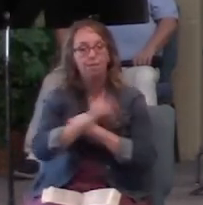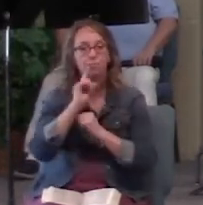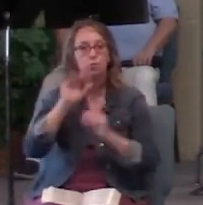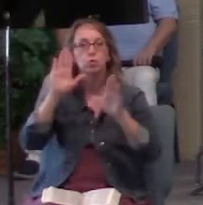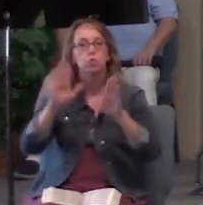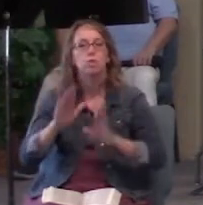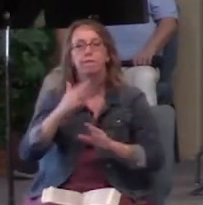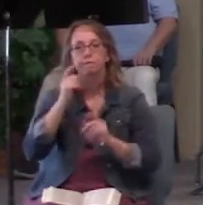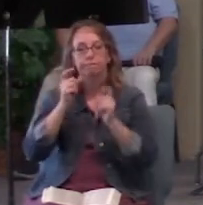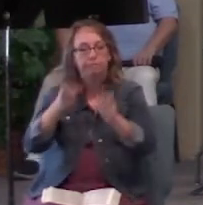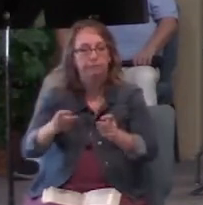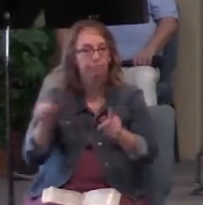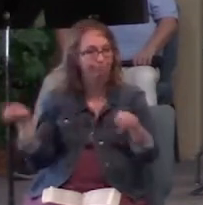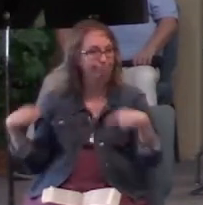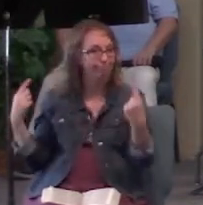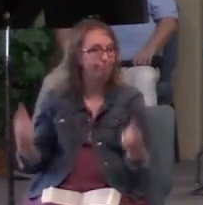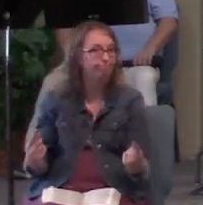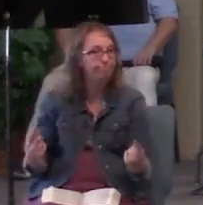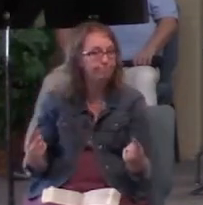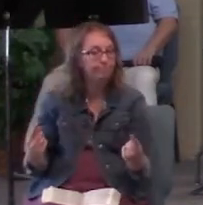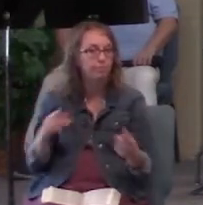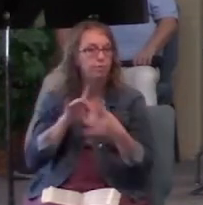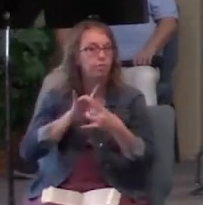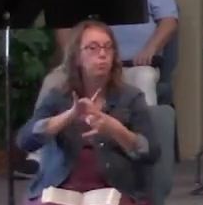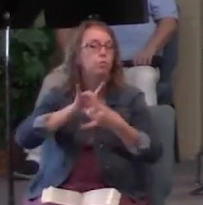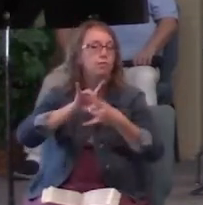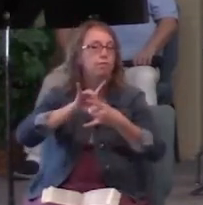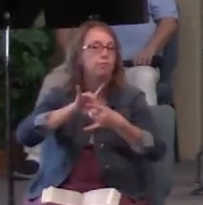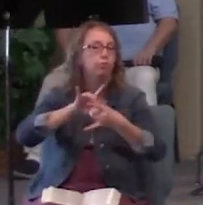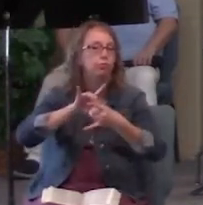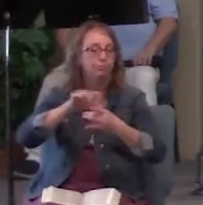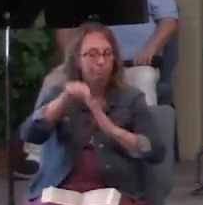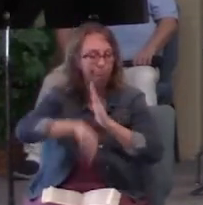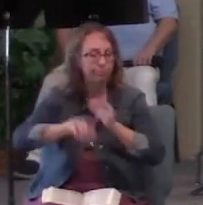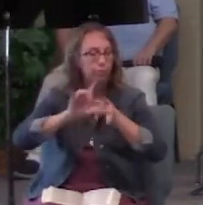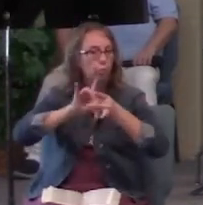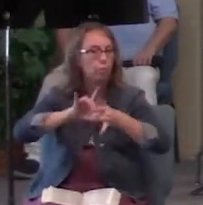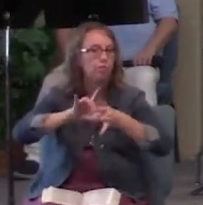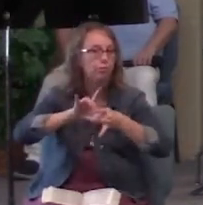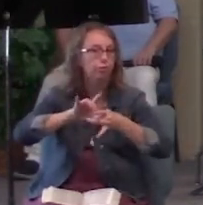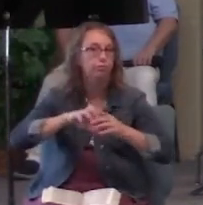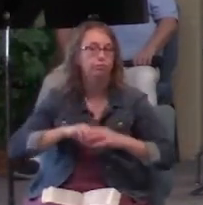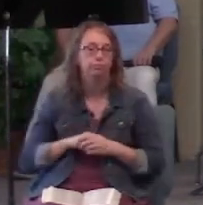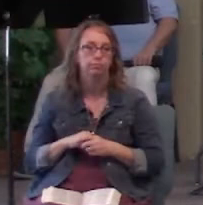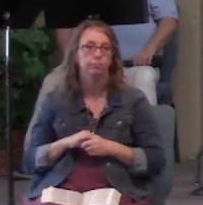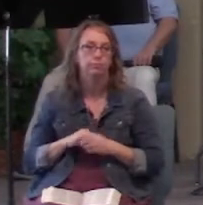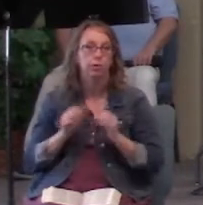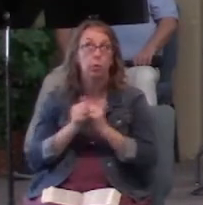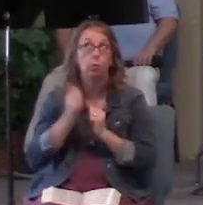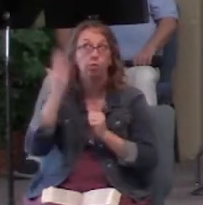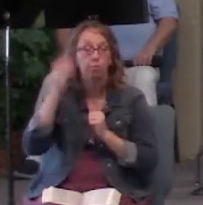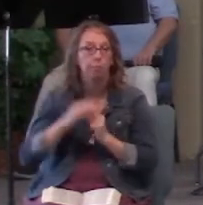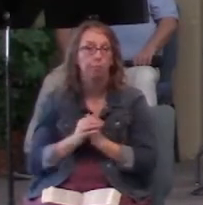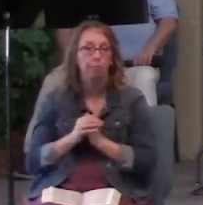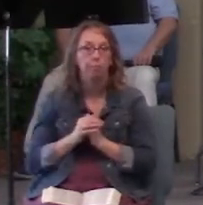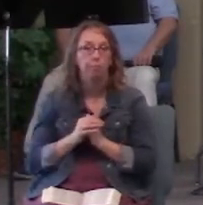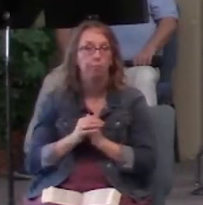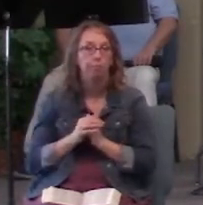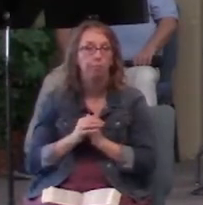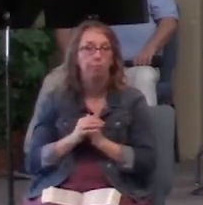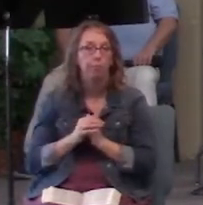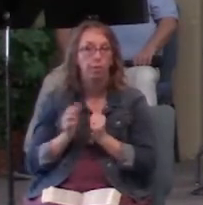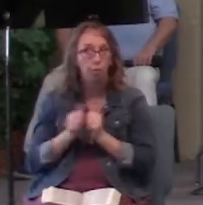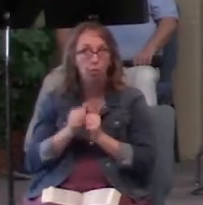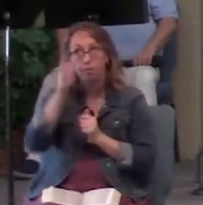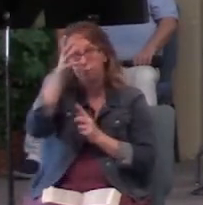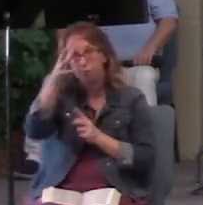all, a relationship, an intimate relationship with him, with the